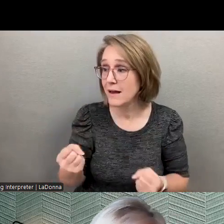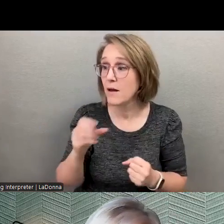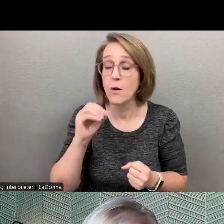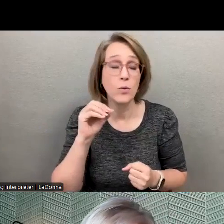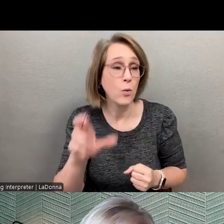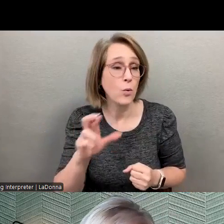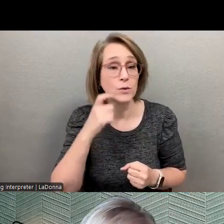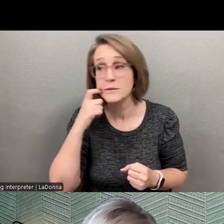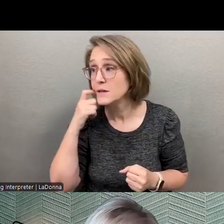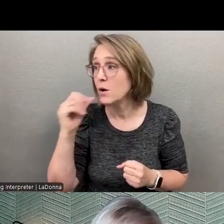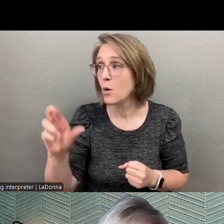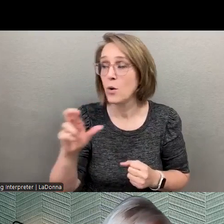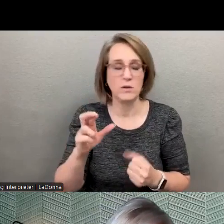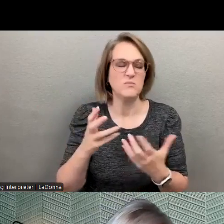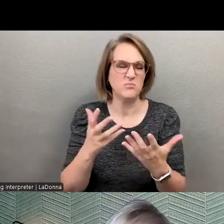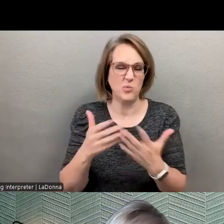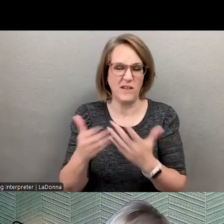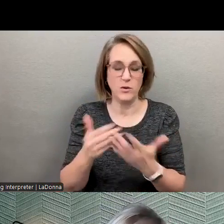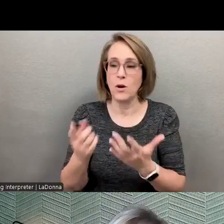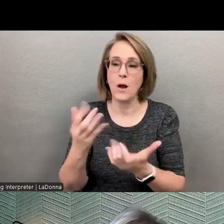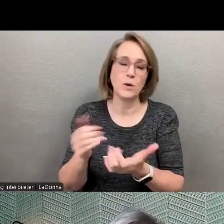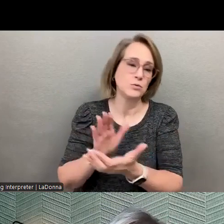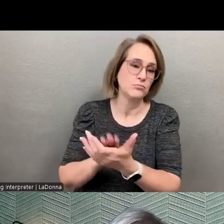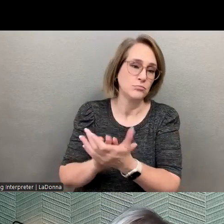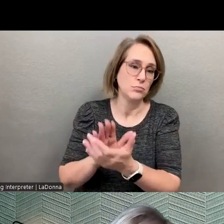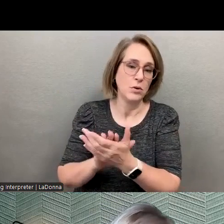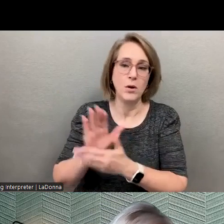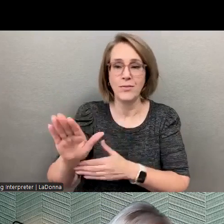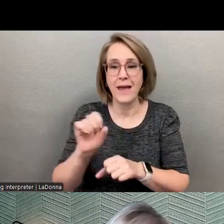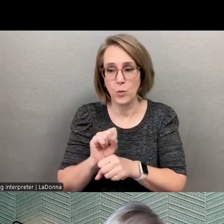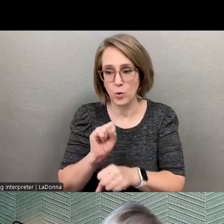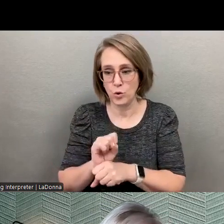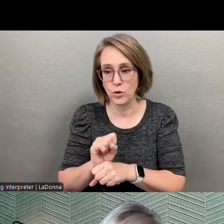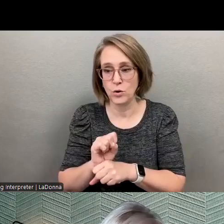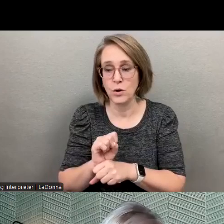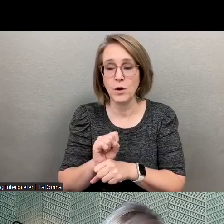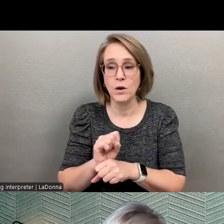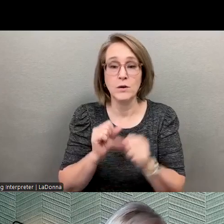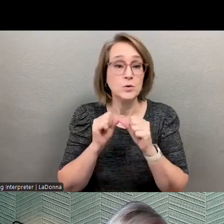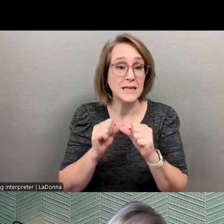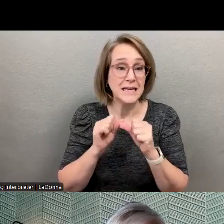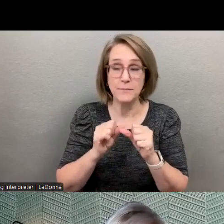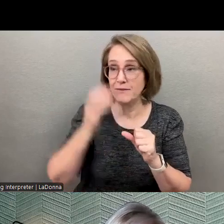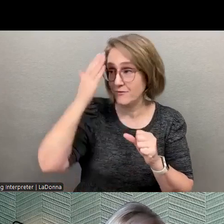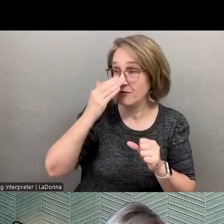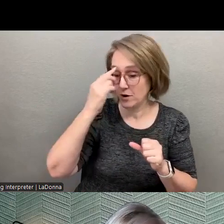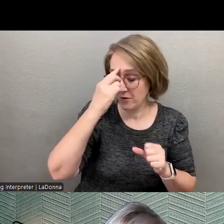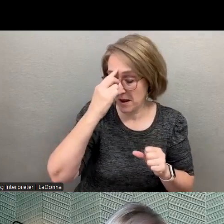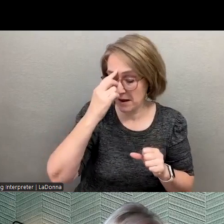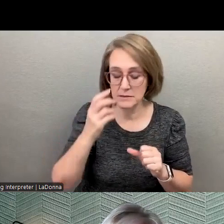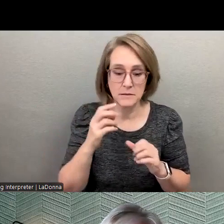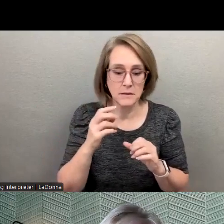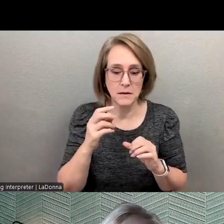really want to applaud the tremendous work that has been done, but to keep forefront in our minds that there